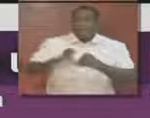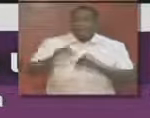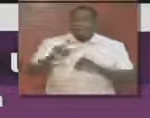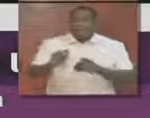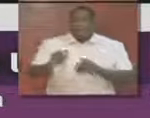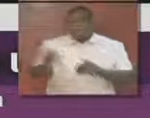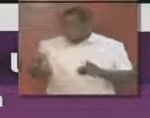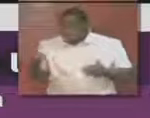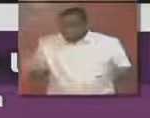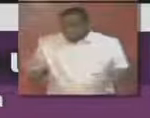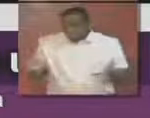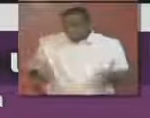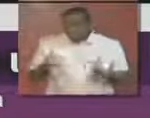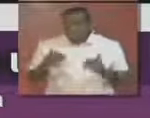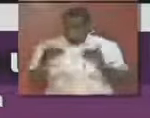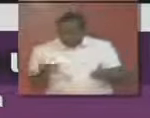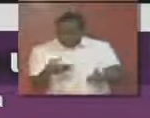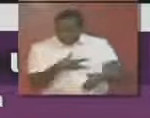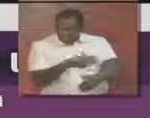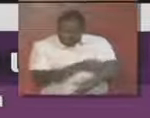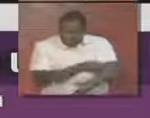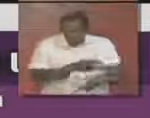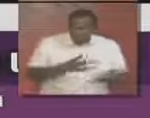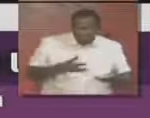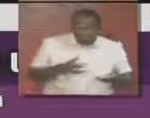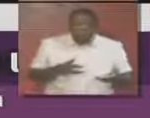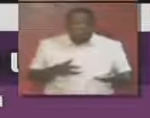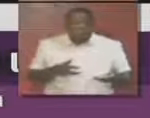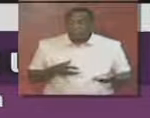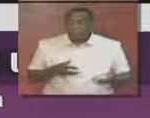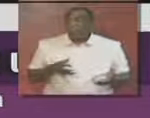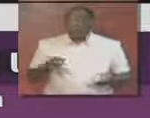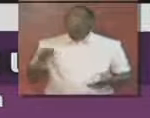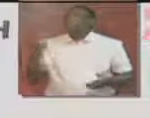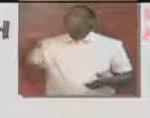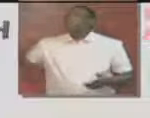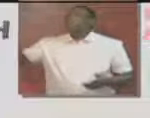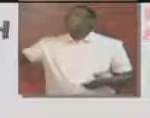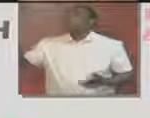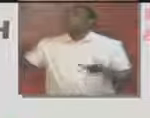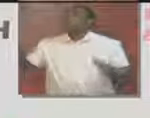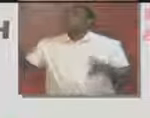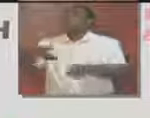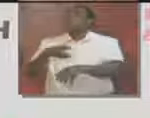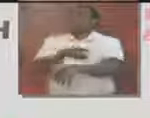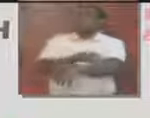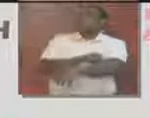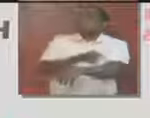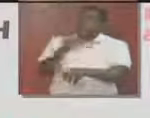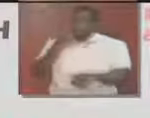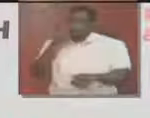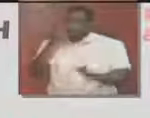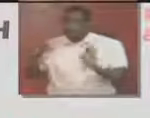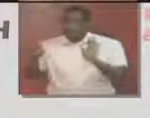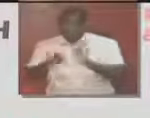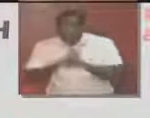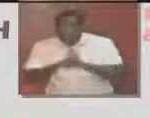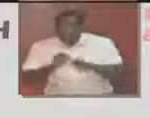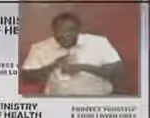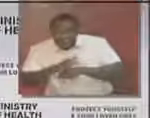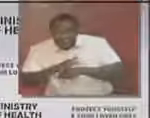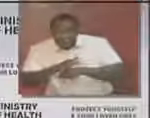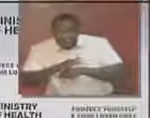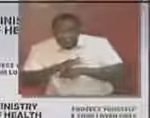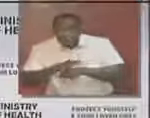we seen any further negative effects from the vaccination? Thank you very much. I think Dr. Hines will take